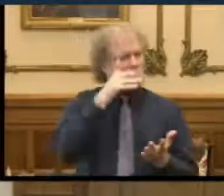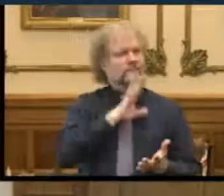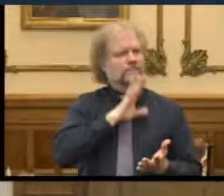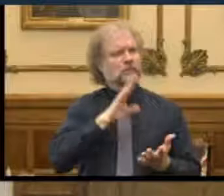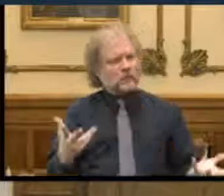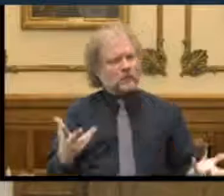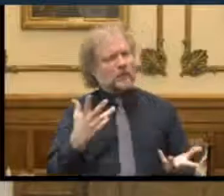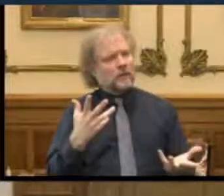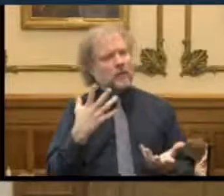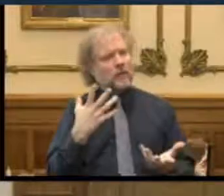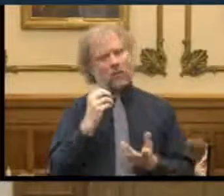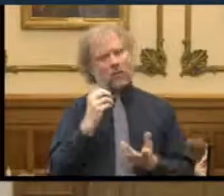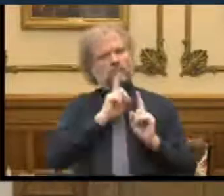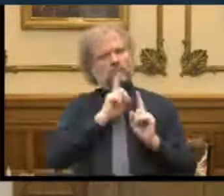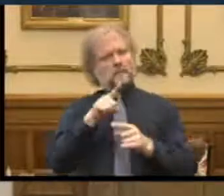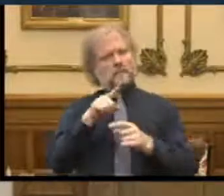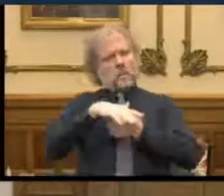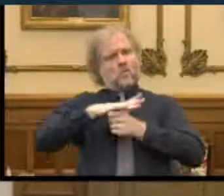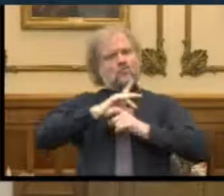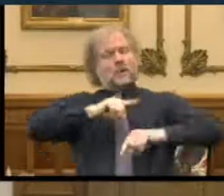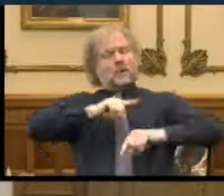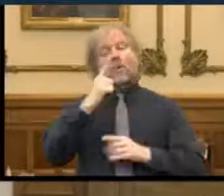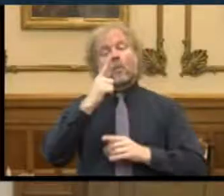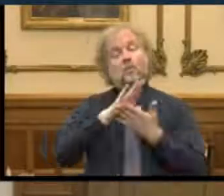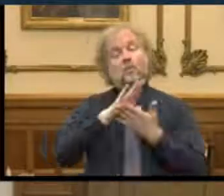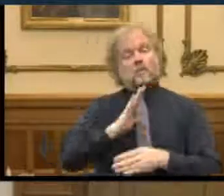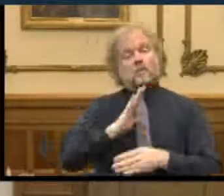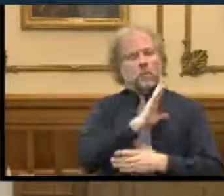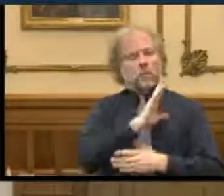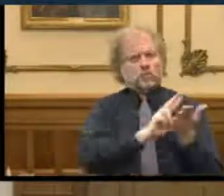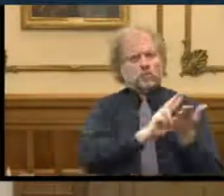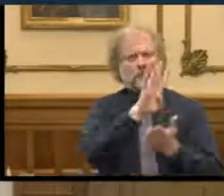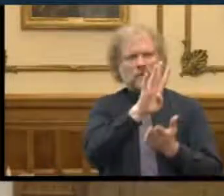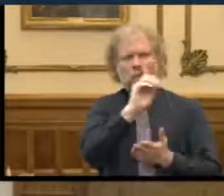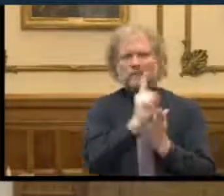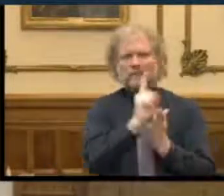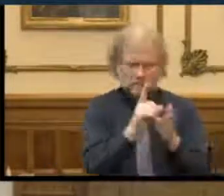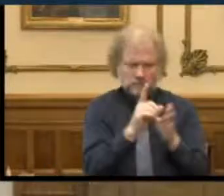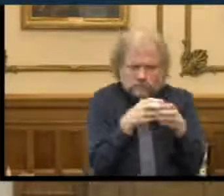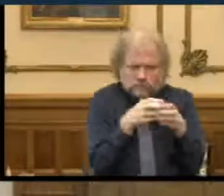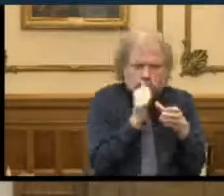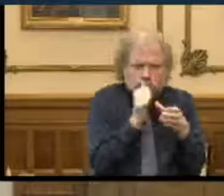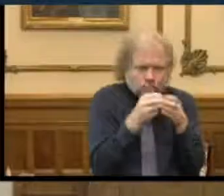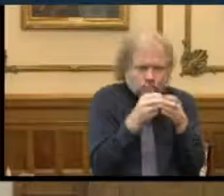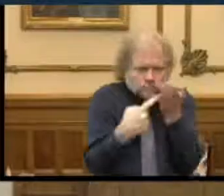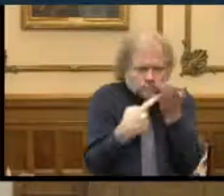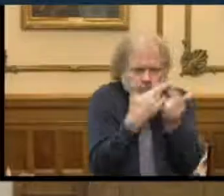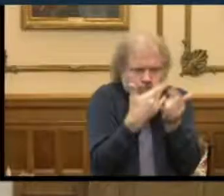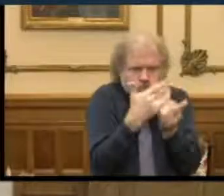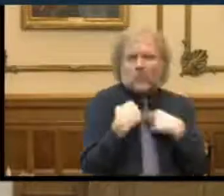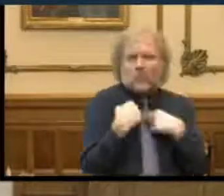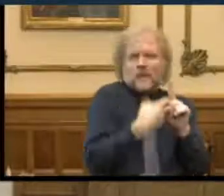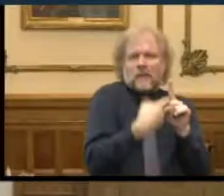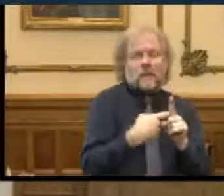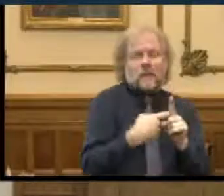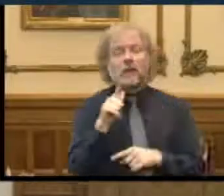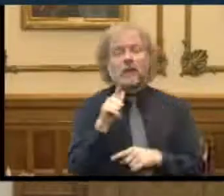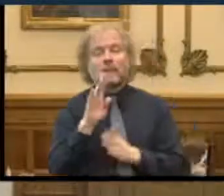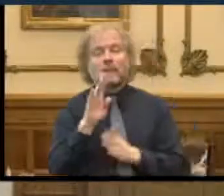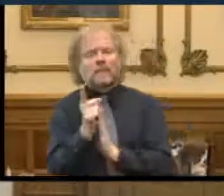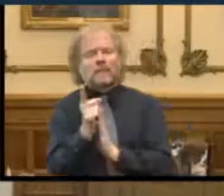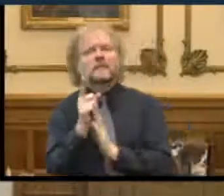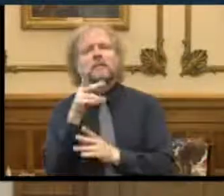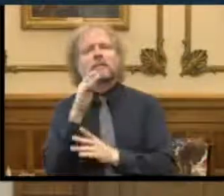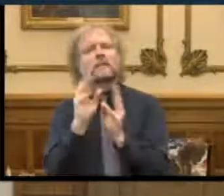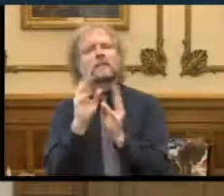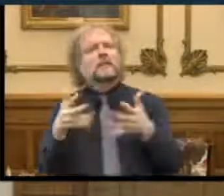on the local response. One school board spent over 2 hours and 40 minutes in executive sessions in the past month and only 24 minutes in a public meeting,